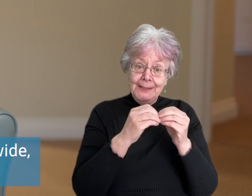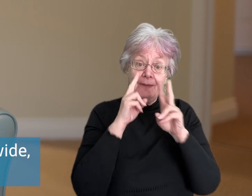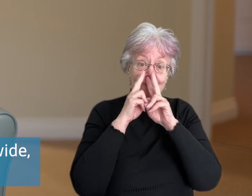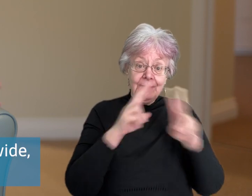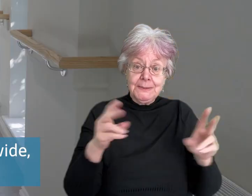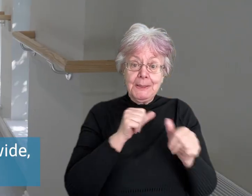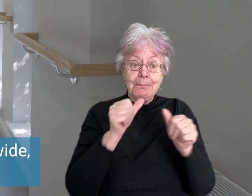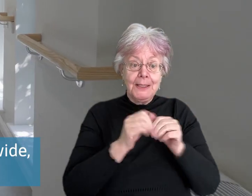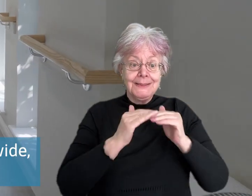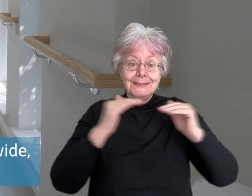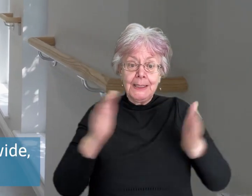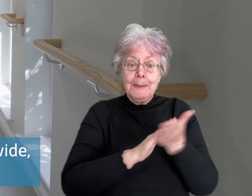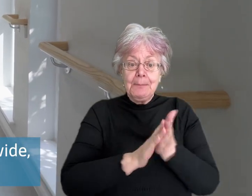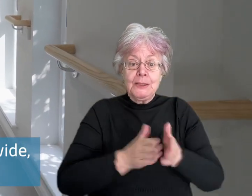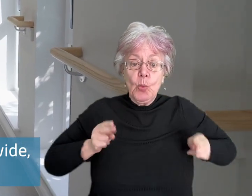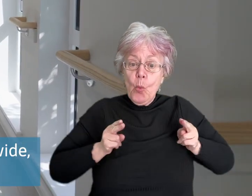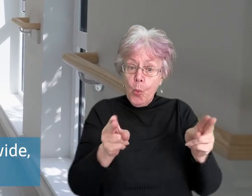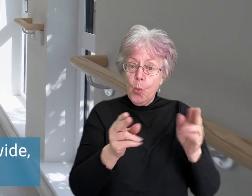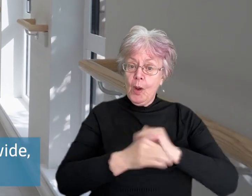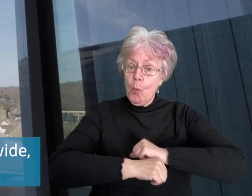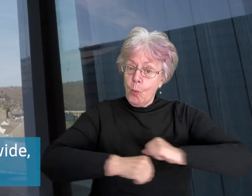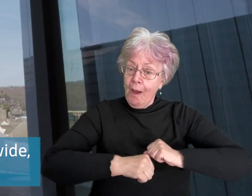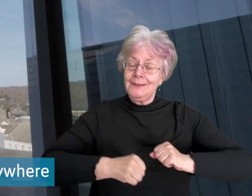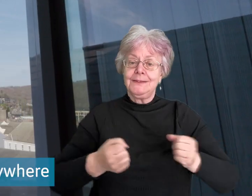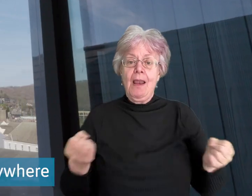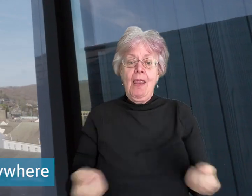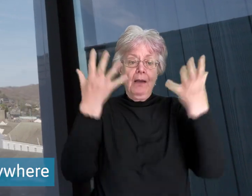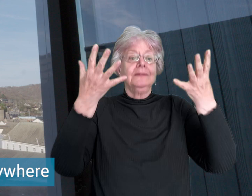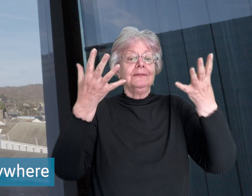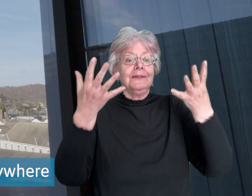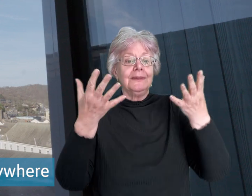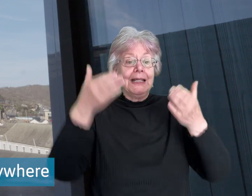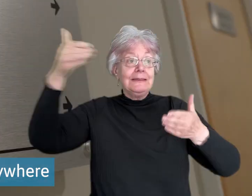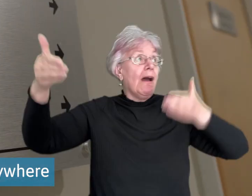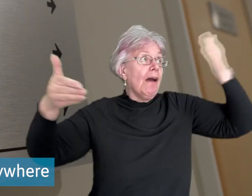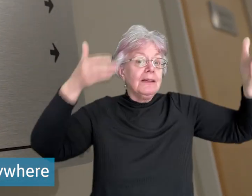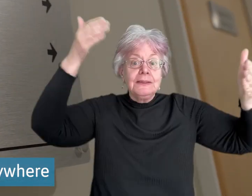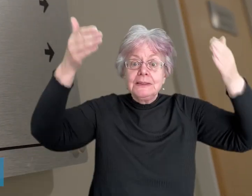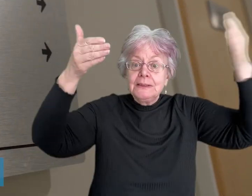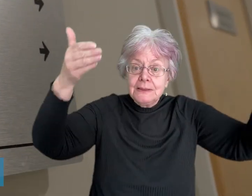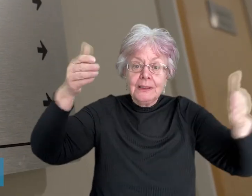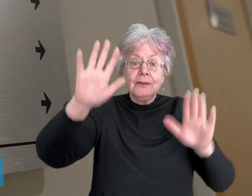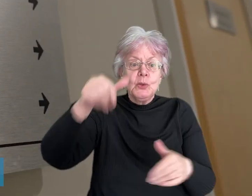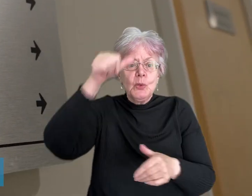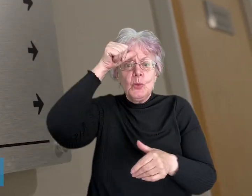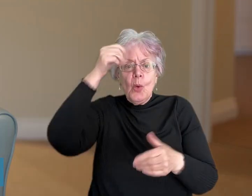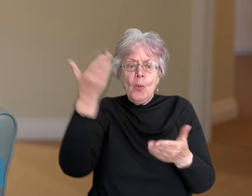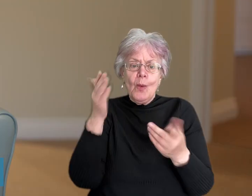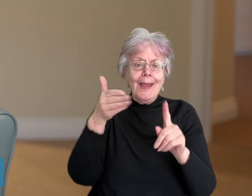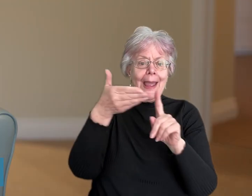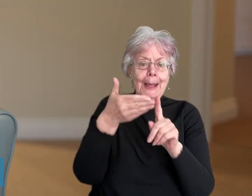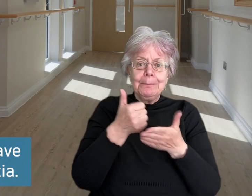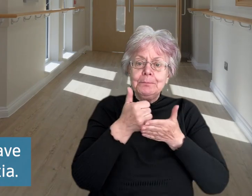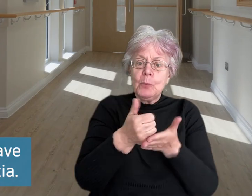so all of the corridors are wide, it's light and airy, there's wayfinding signs everywhere, and all of the